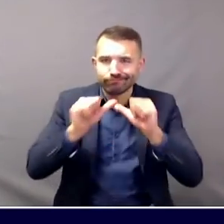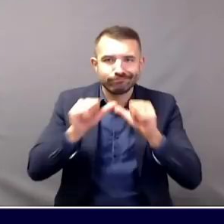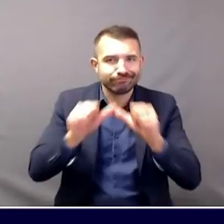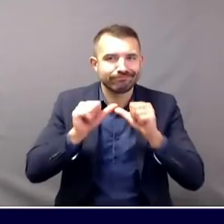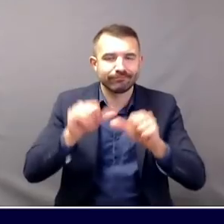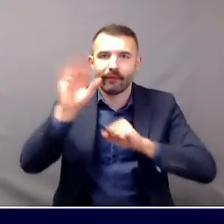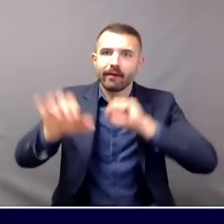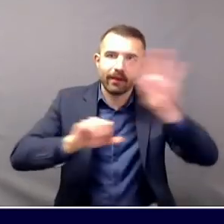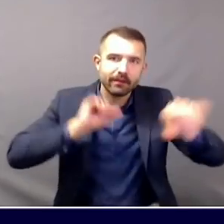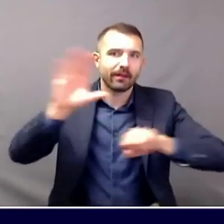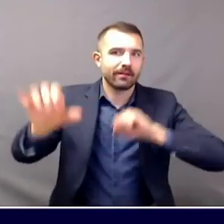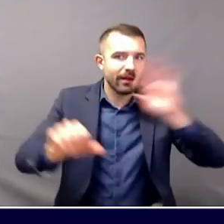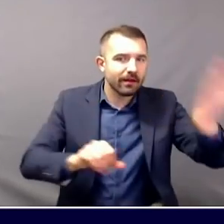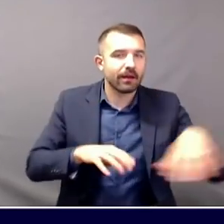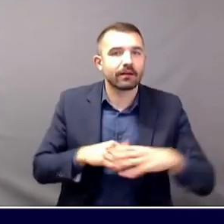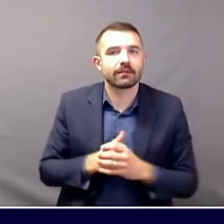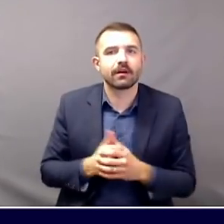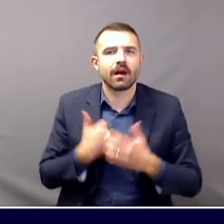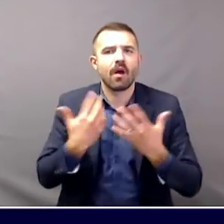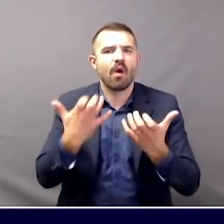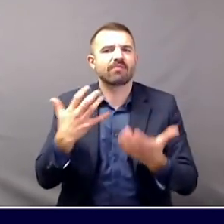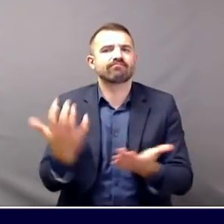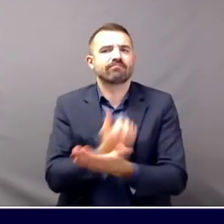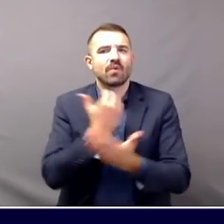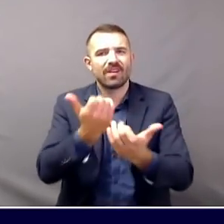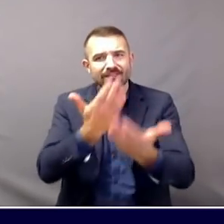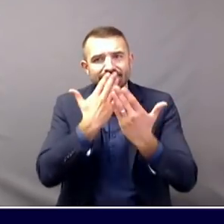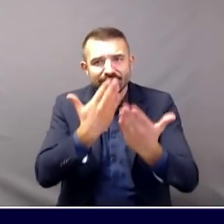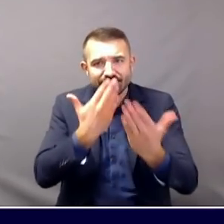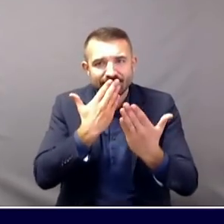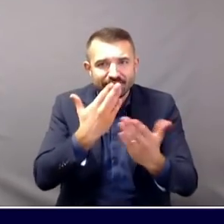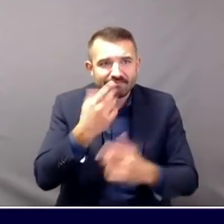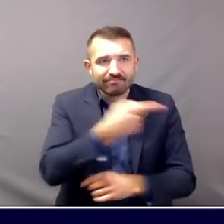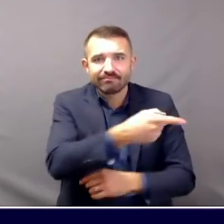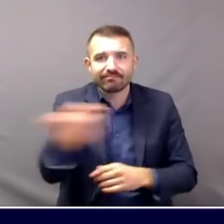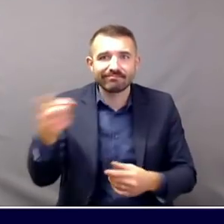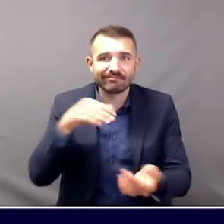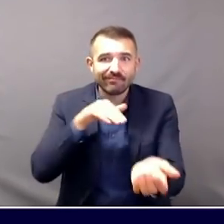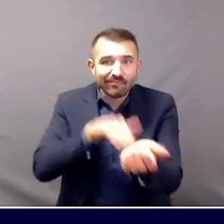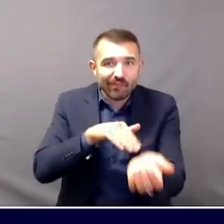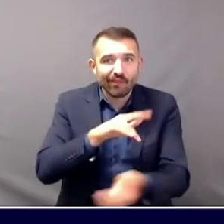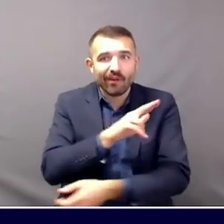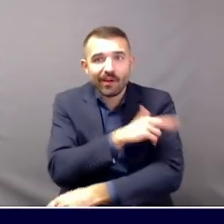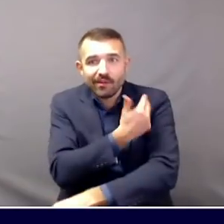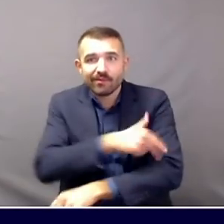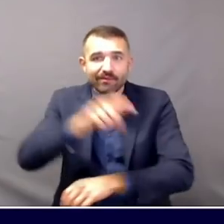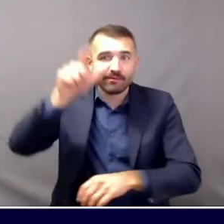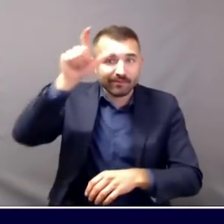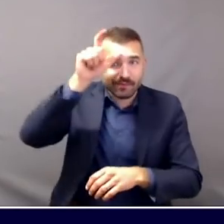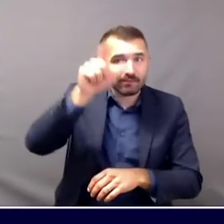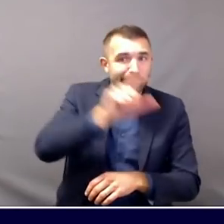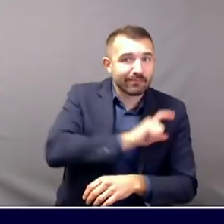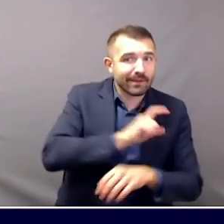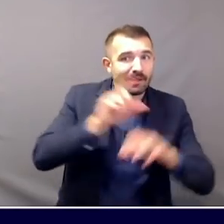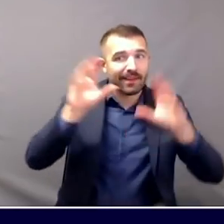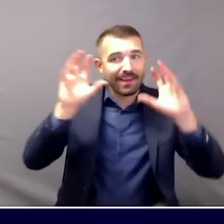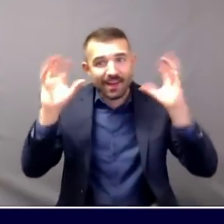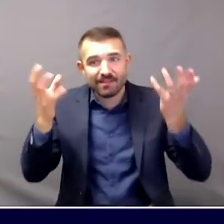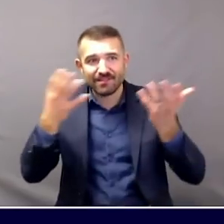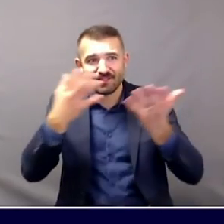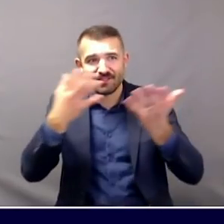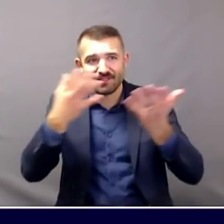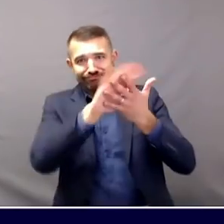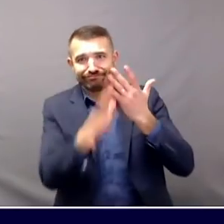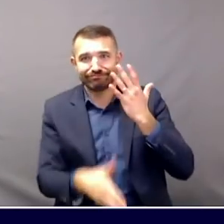I wanted to take a second to thank not just healthcare providers and first responders in the state, but to take a second to give a shout out